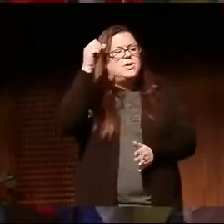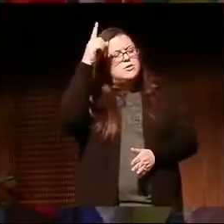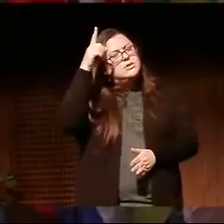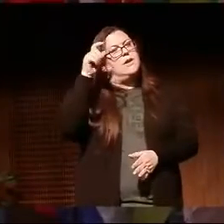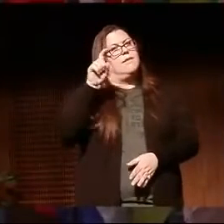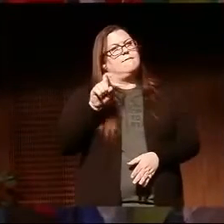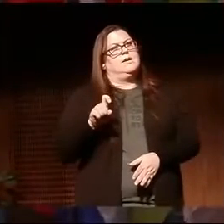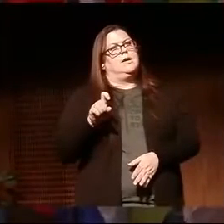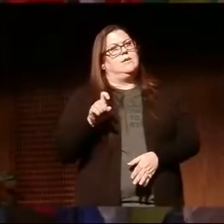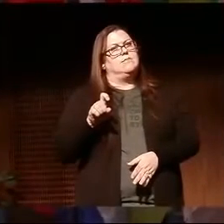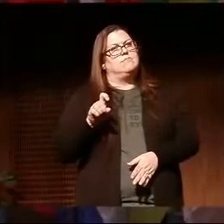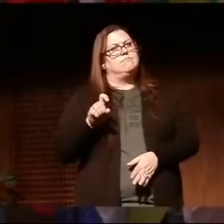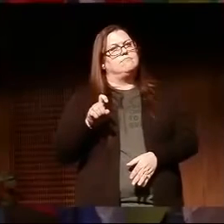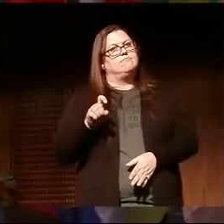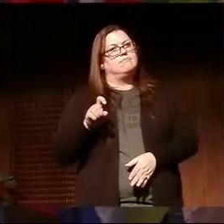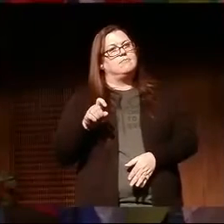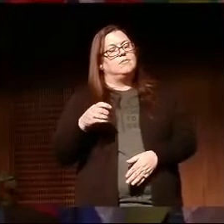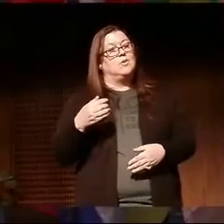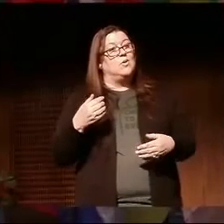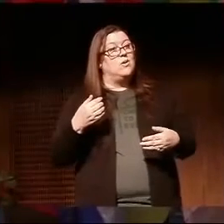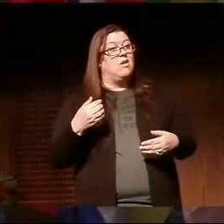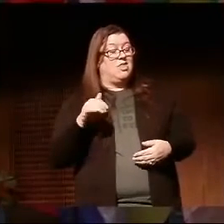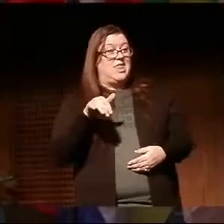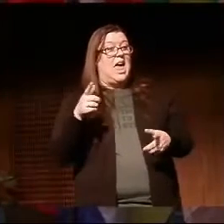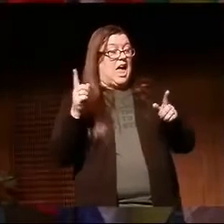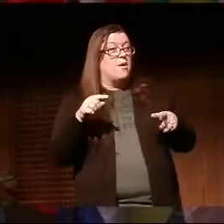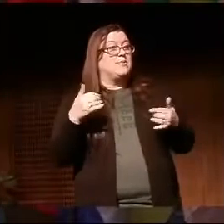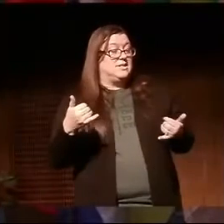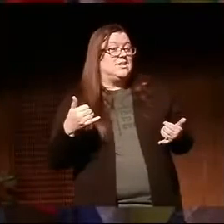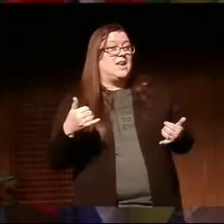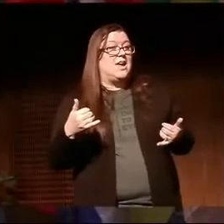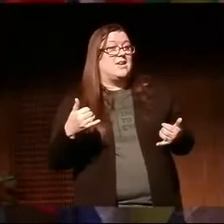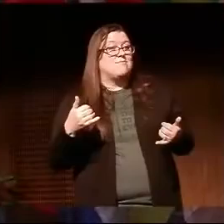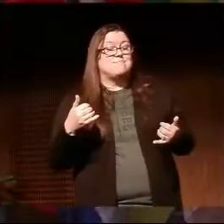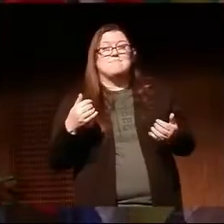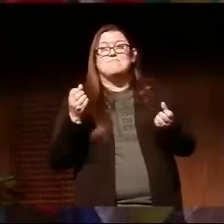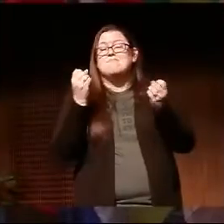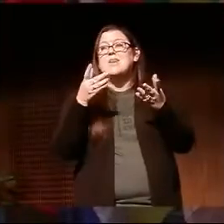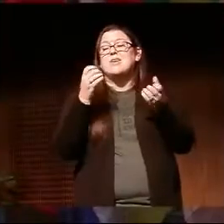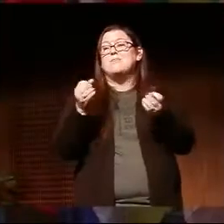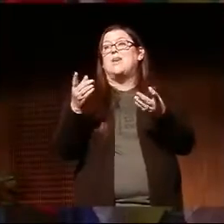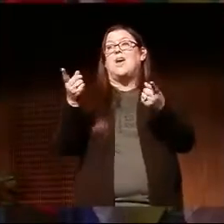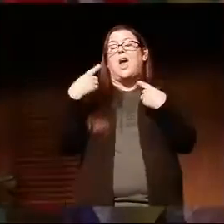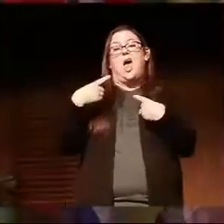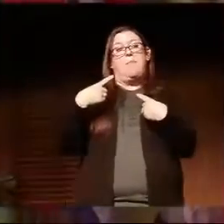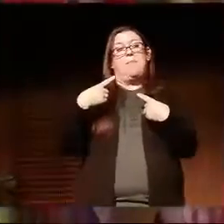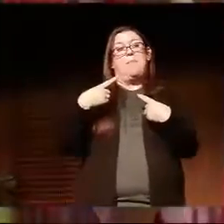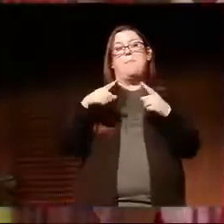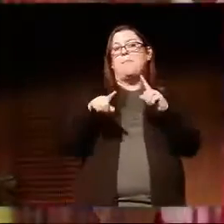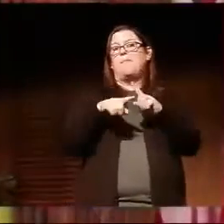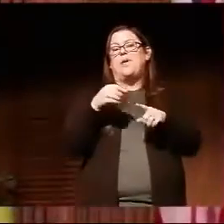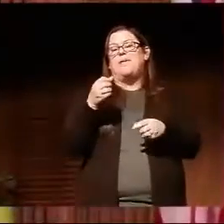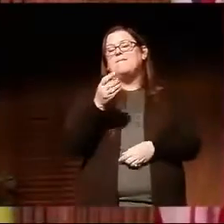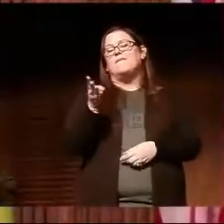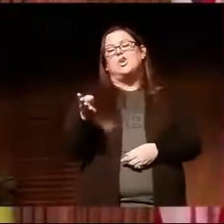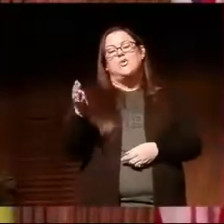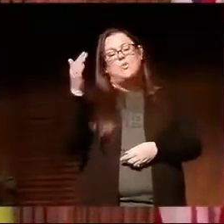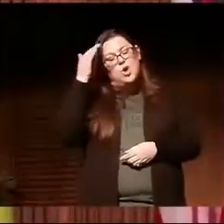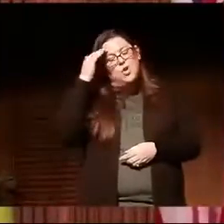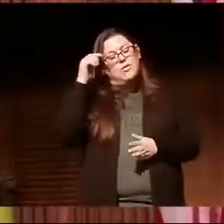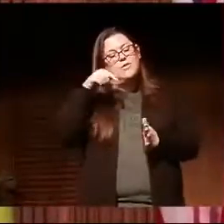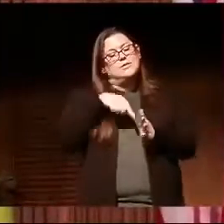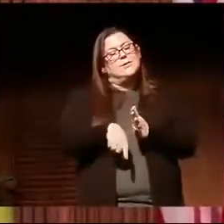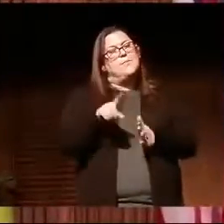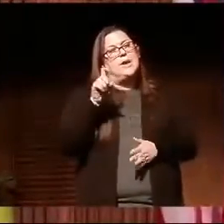We have that today. Many draw near, but few know their deep sense of need. Flip it the other side. On